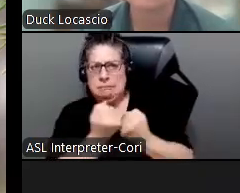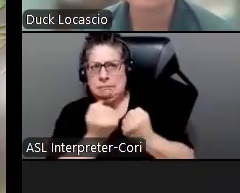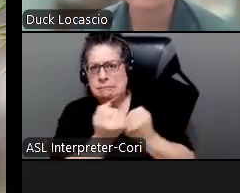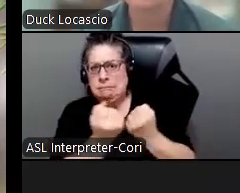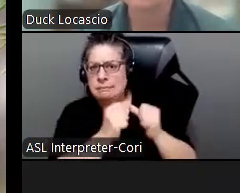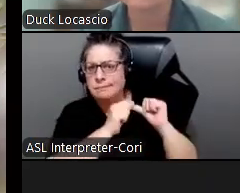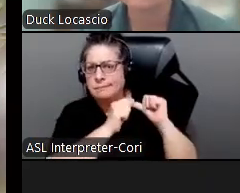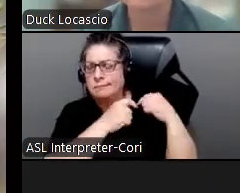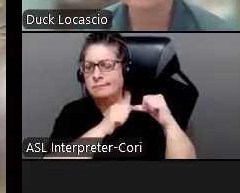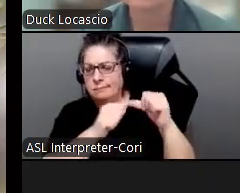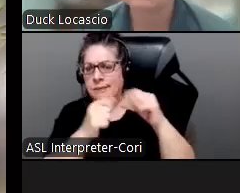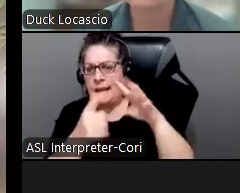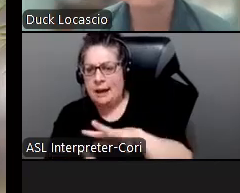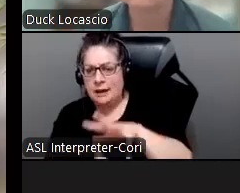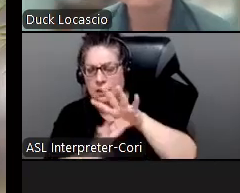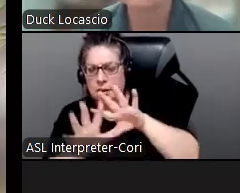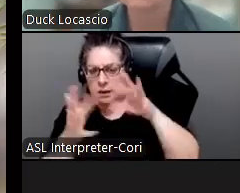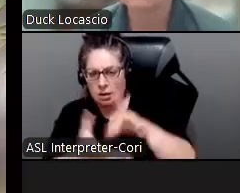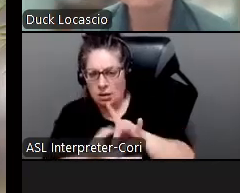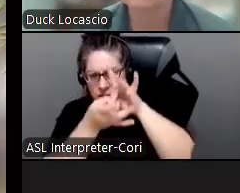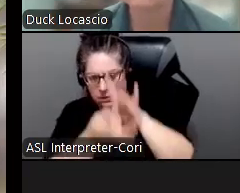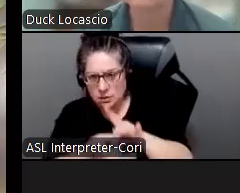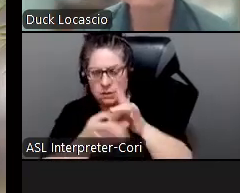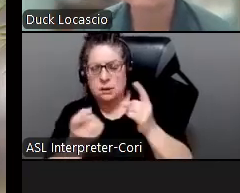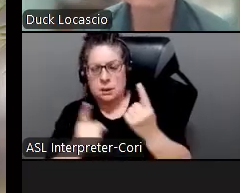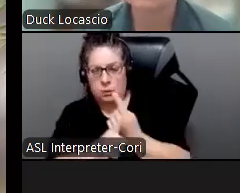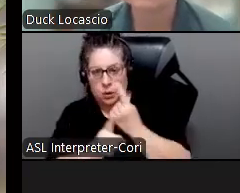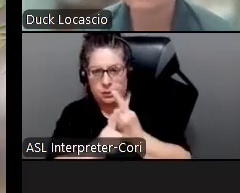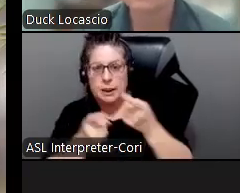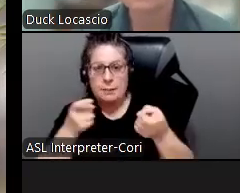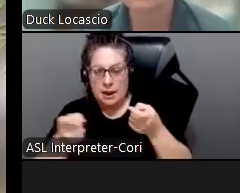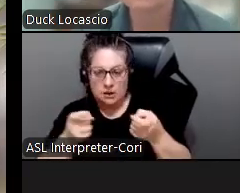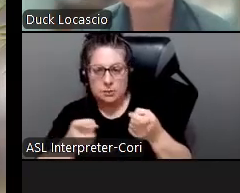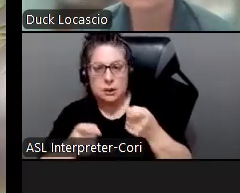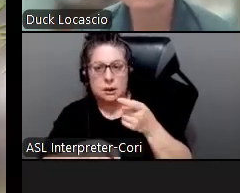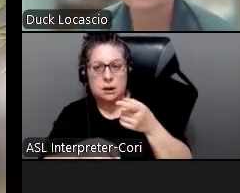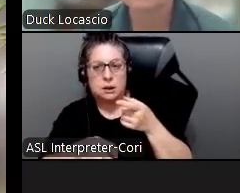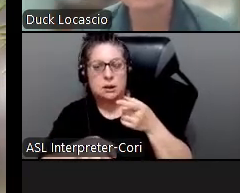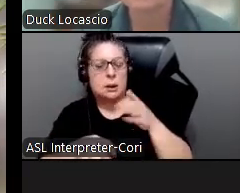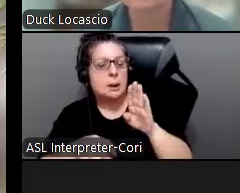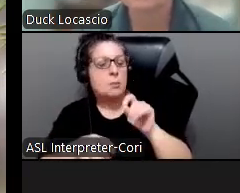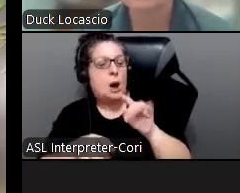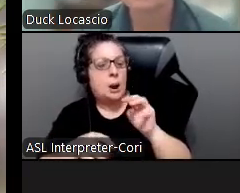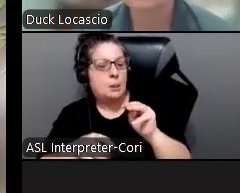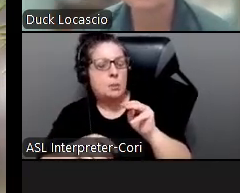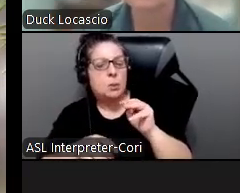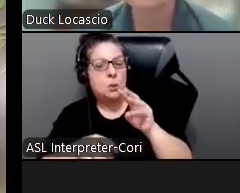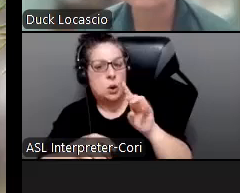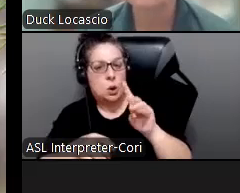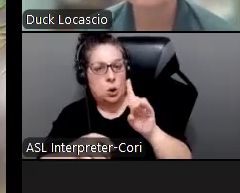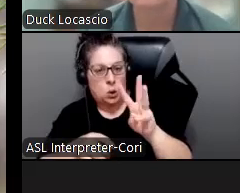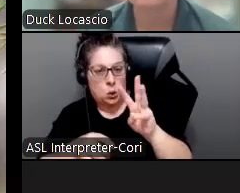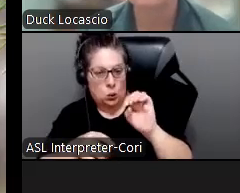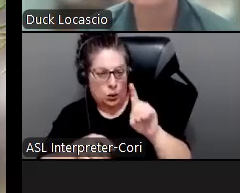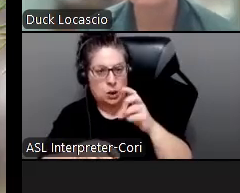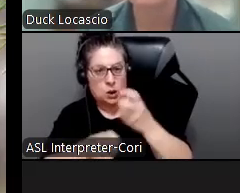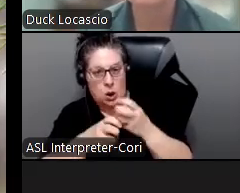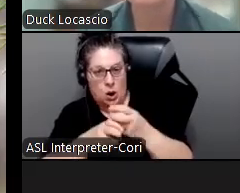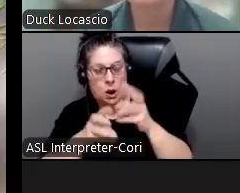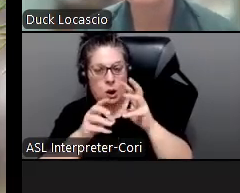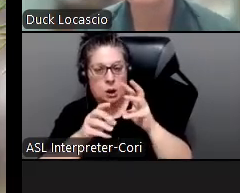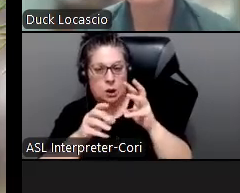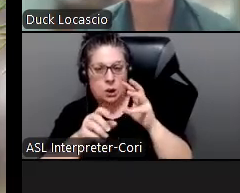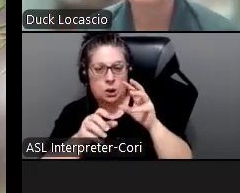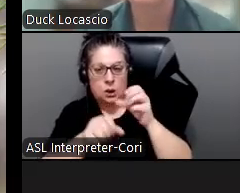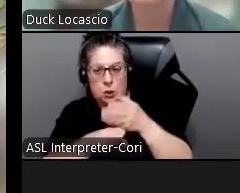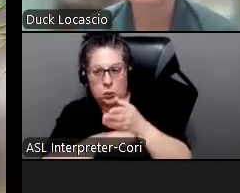ecologically appropriate forest management in bottomland hardwood systems. And Christie Nichols is with the Bureau of